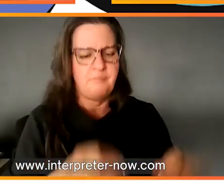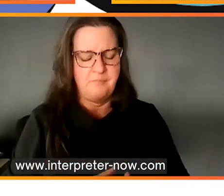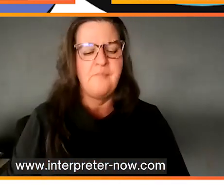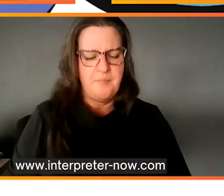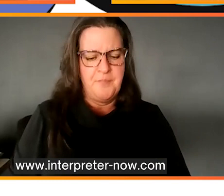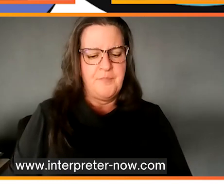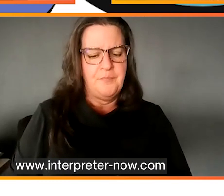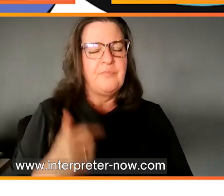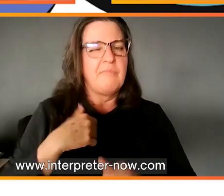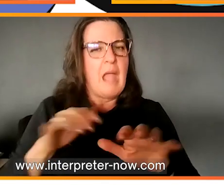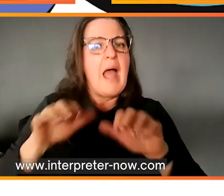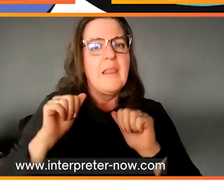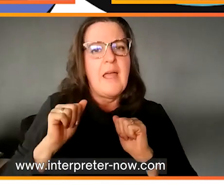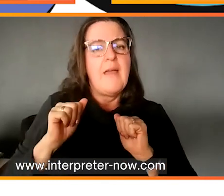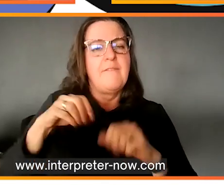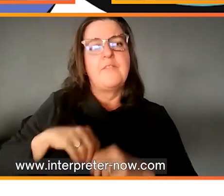feeling of